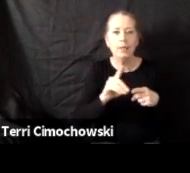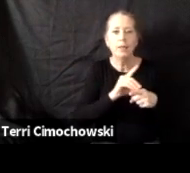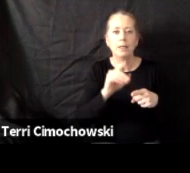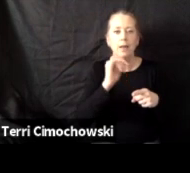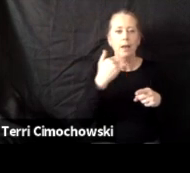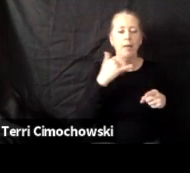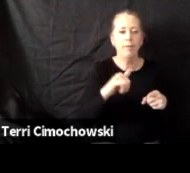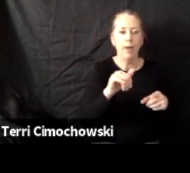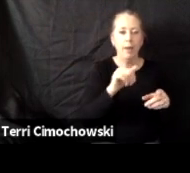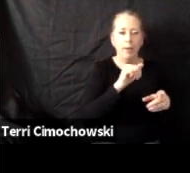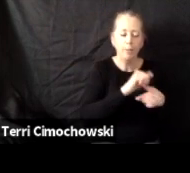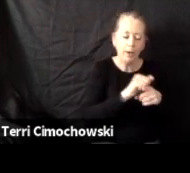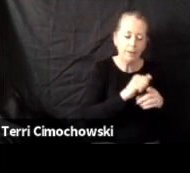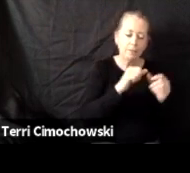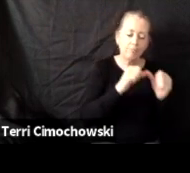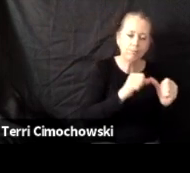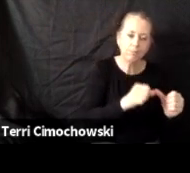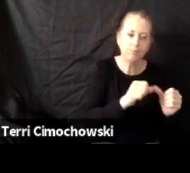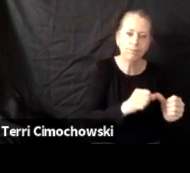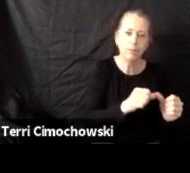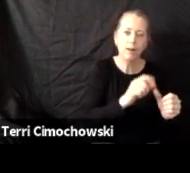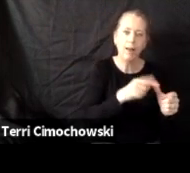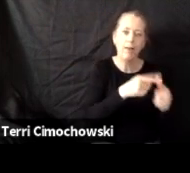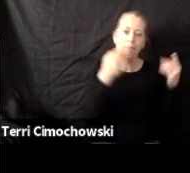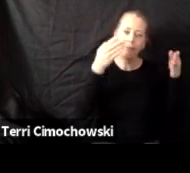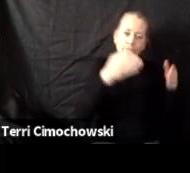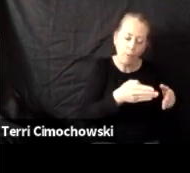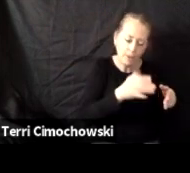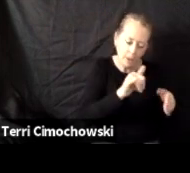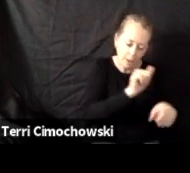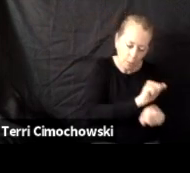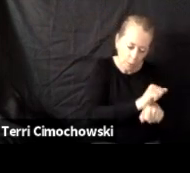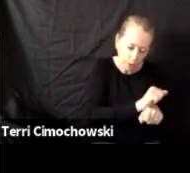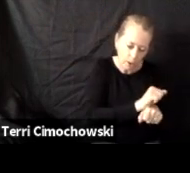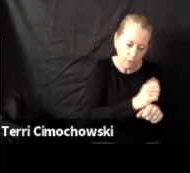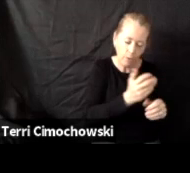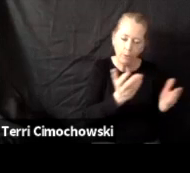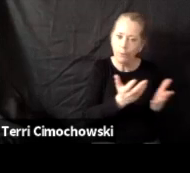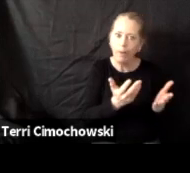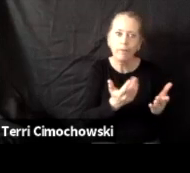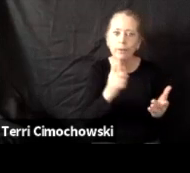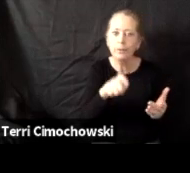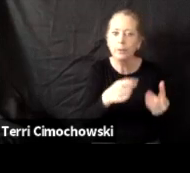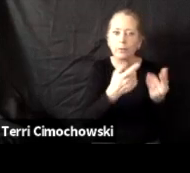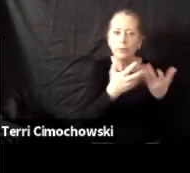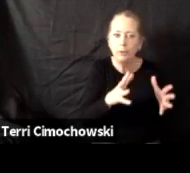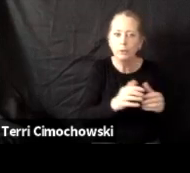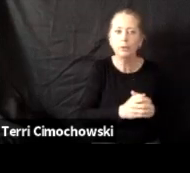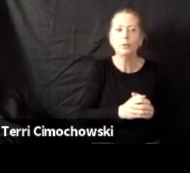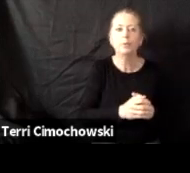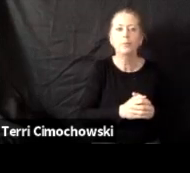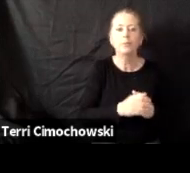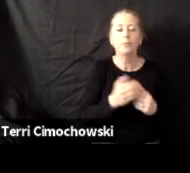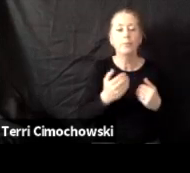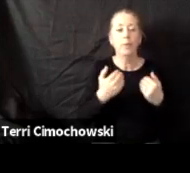of consistency and habits, and then focusing on the assignment or the task at hand. So, just some